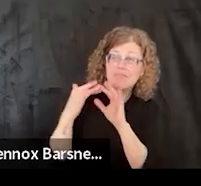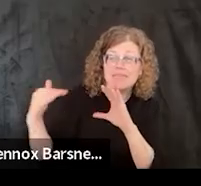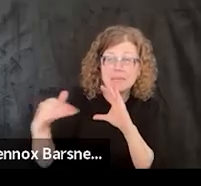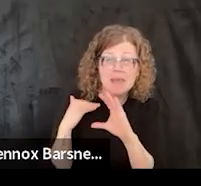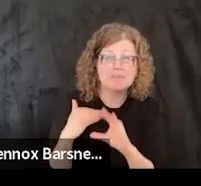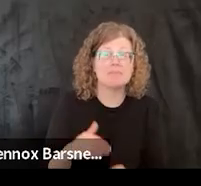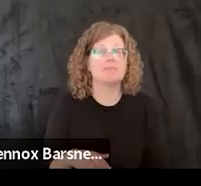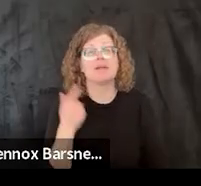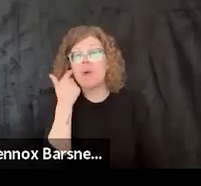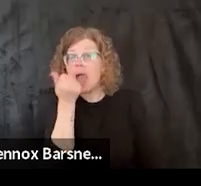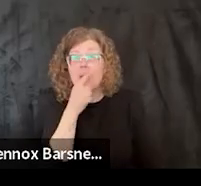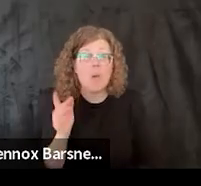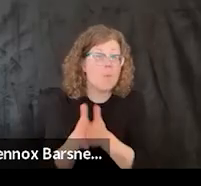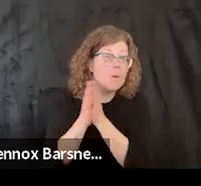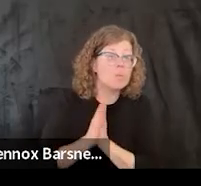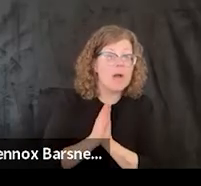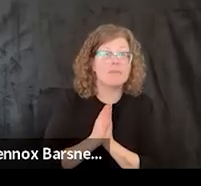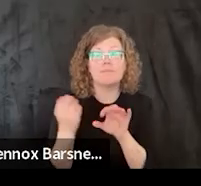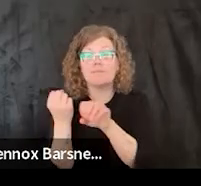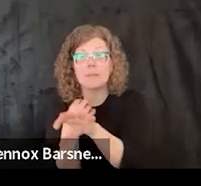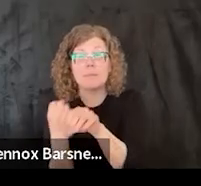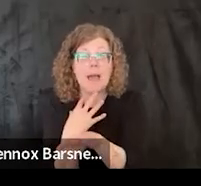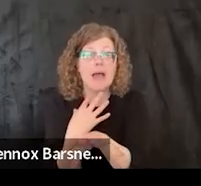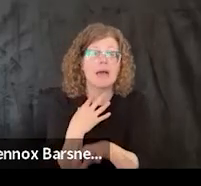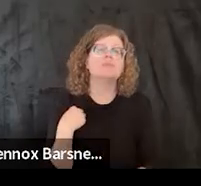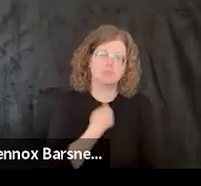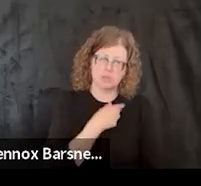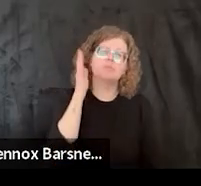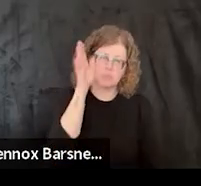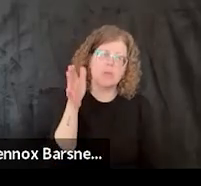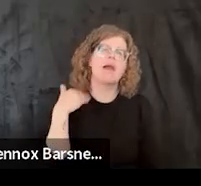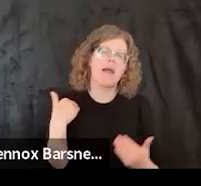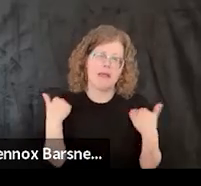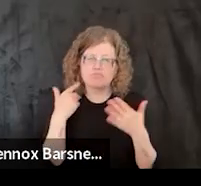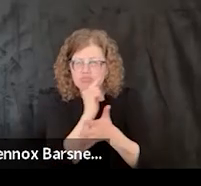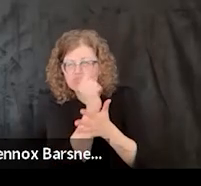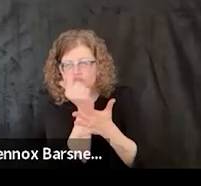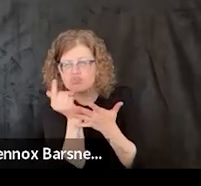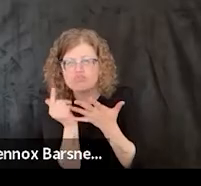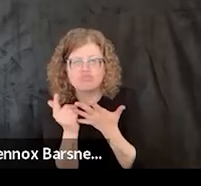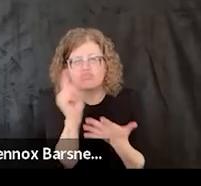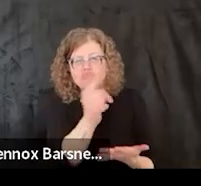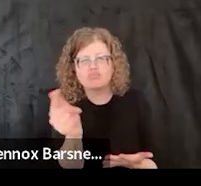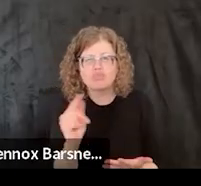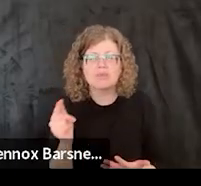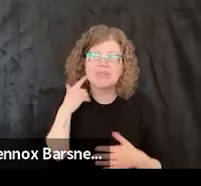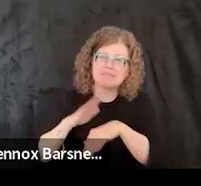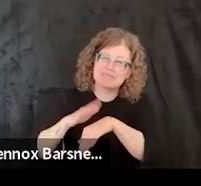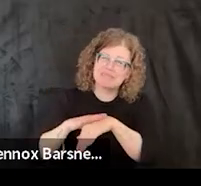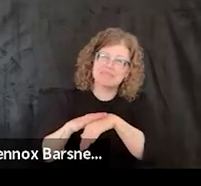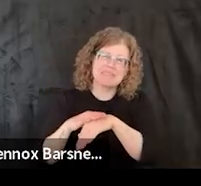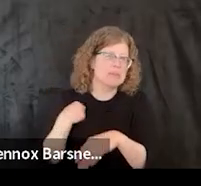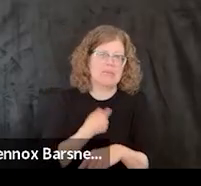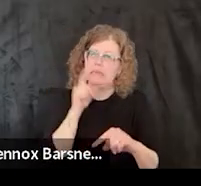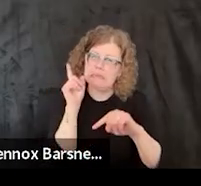will be managed in the order in which we receive them, and a reminder that we will not guarantee feedback unless you've reached out at least 10